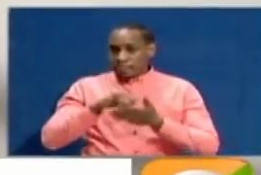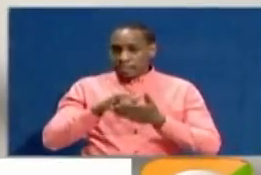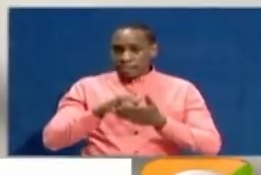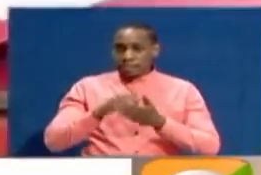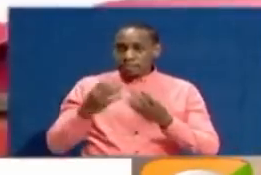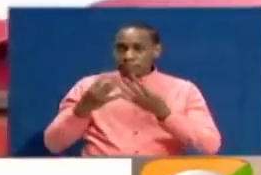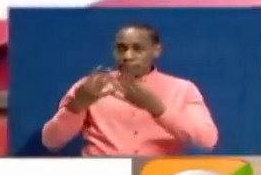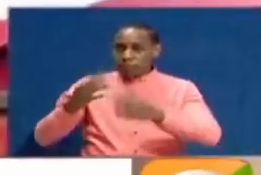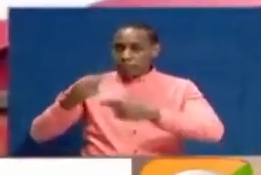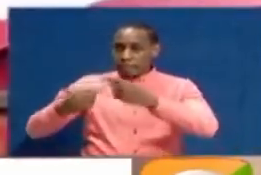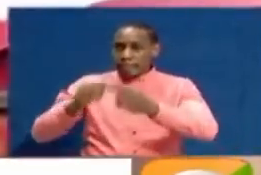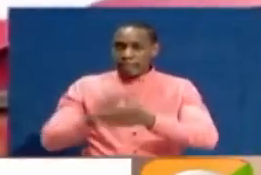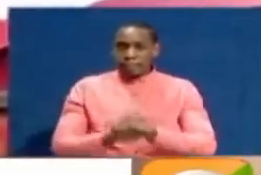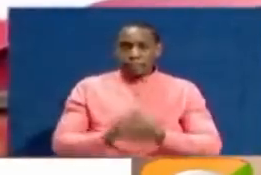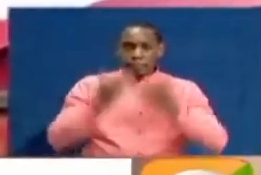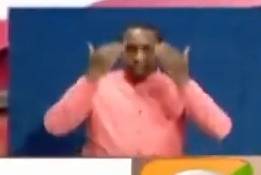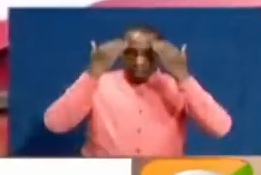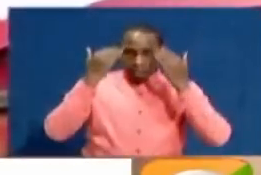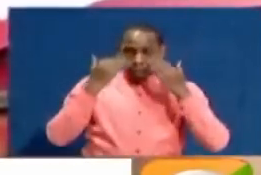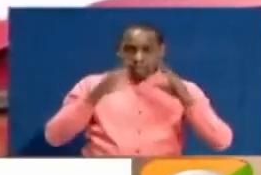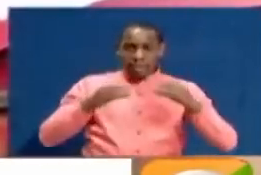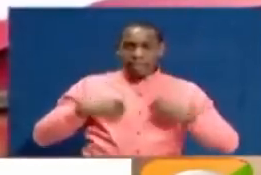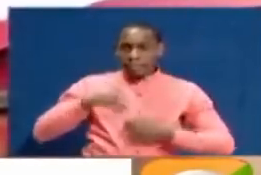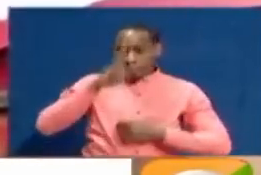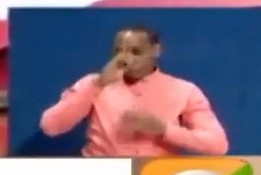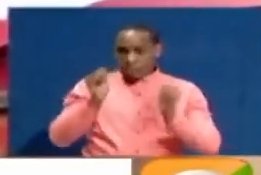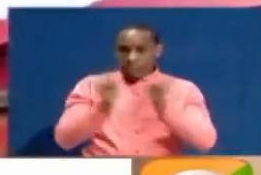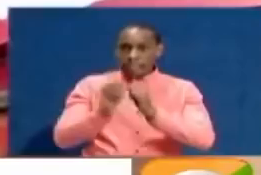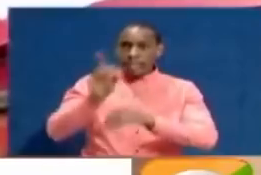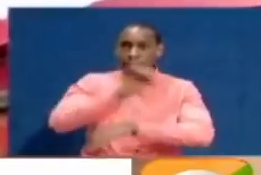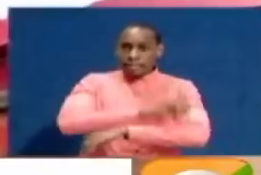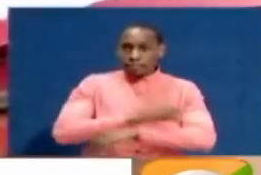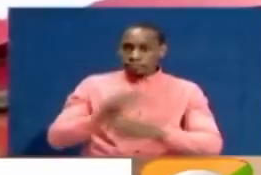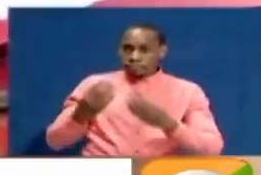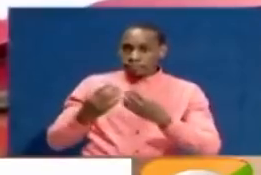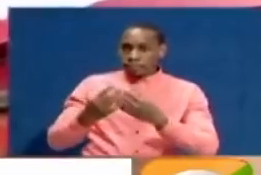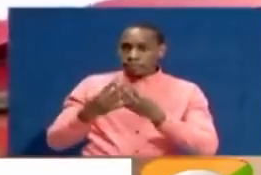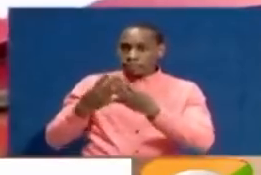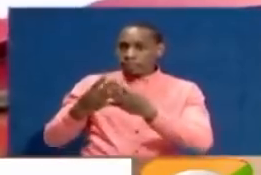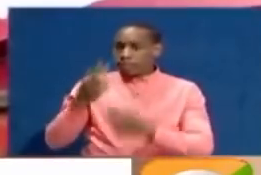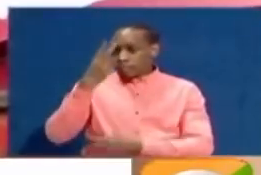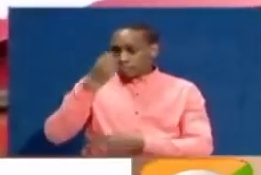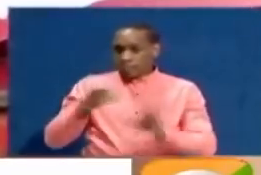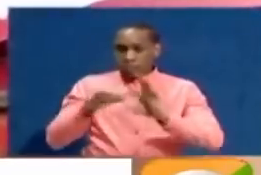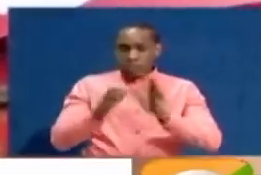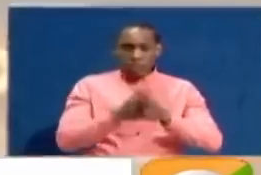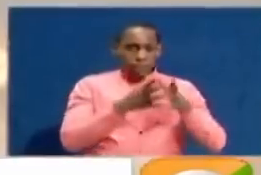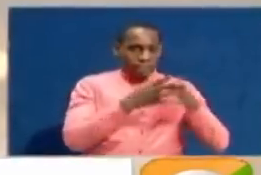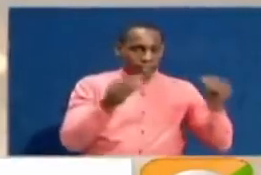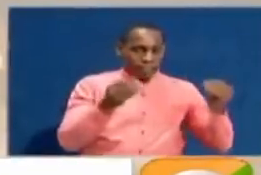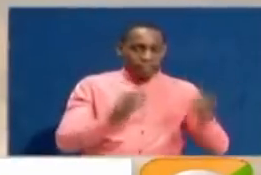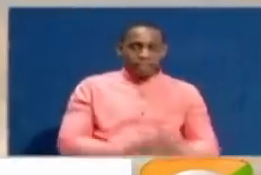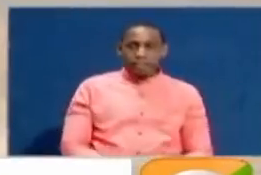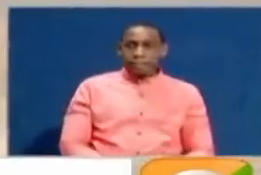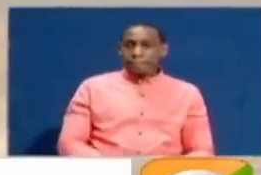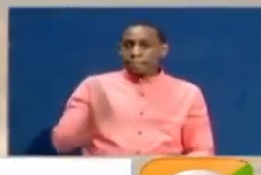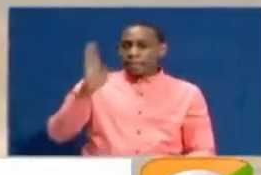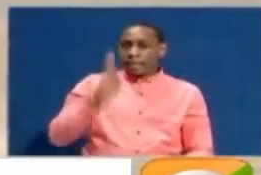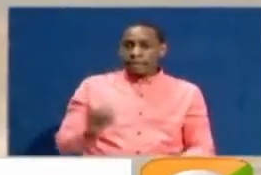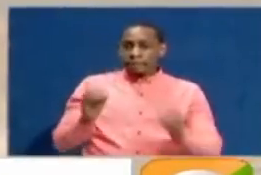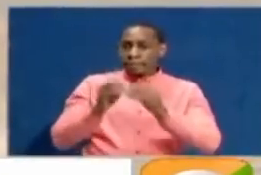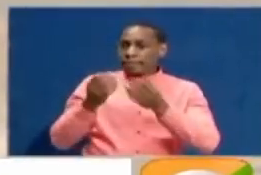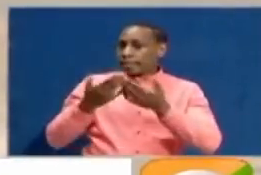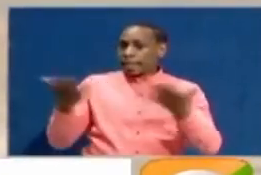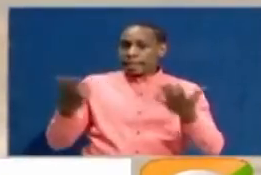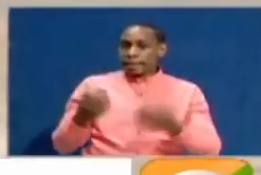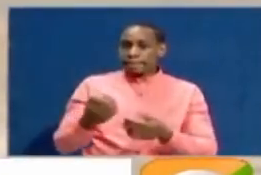are still in detention. The court allowed the detectives 10 days to detain the suspects in connection with her disappearance. I have never met